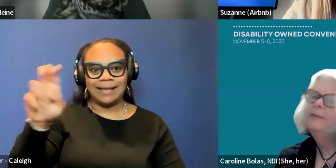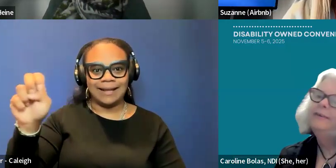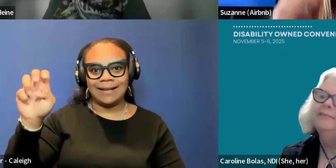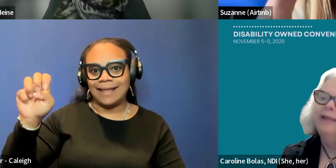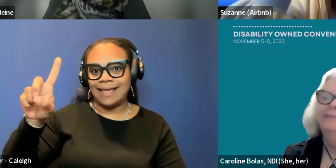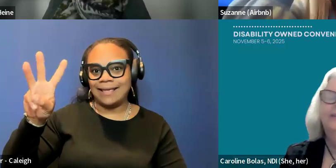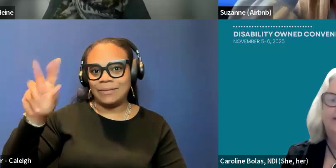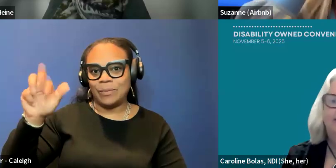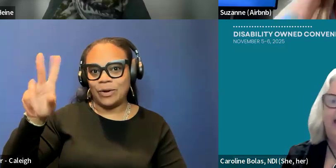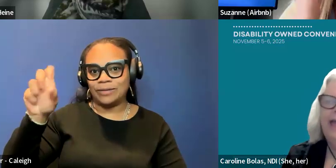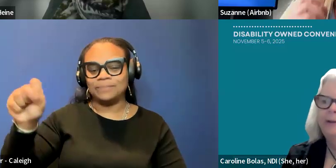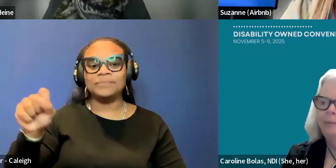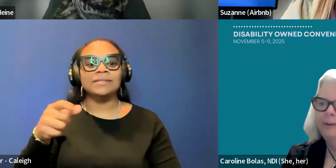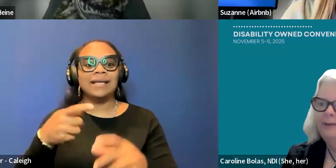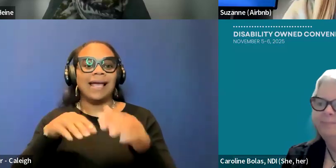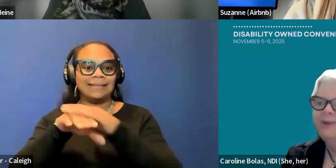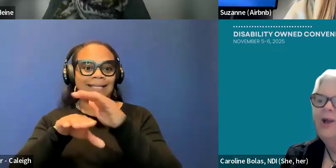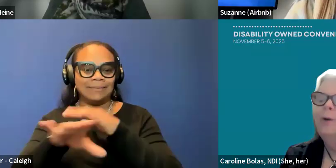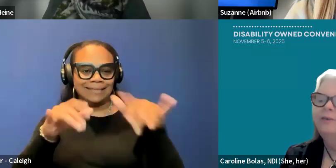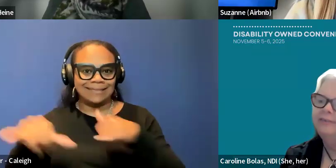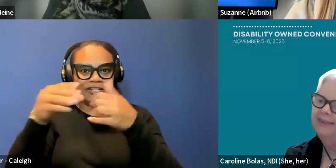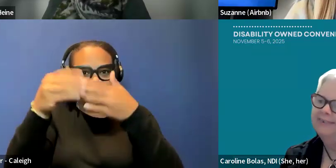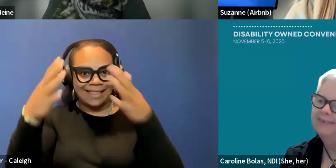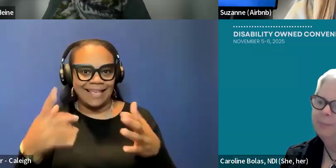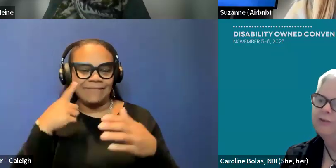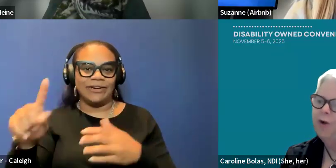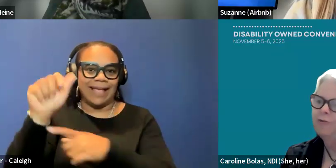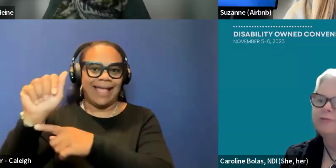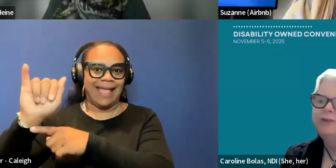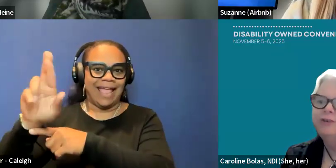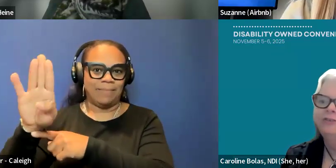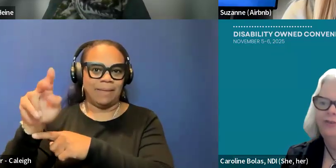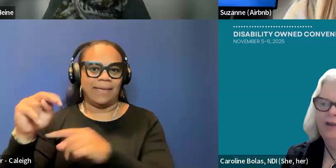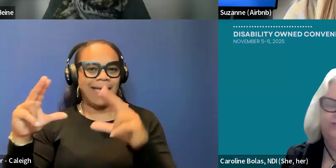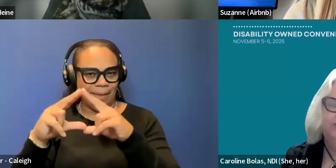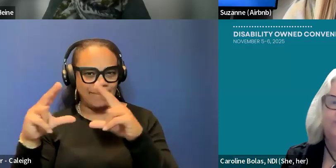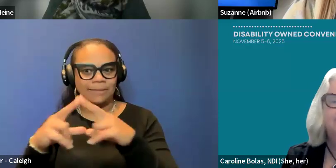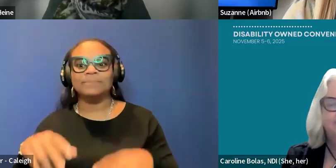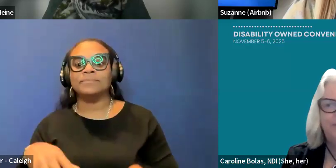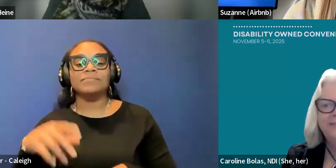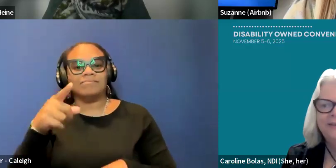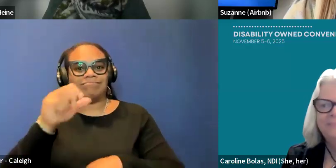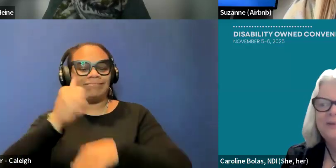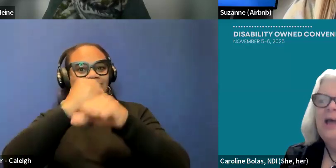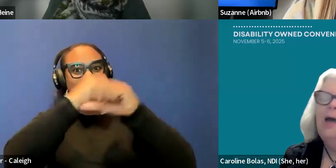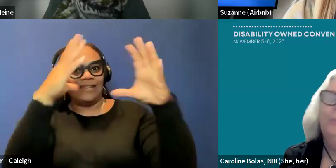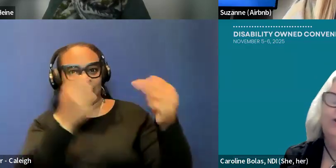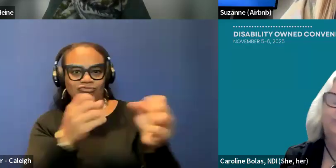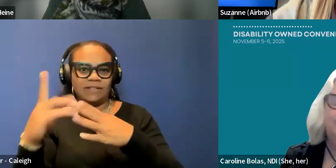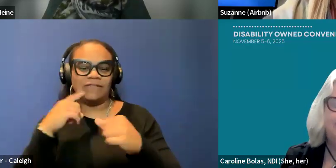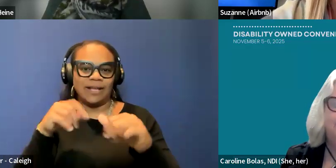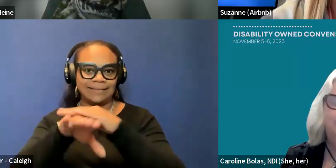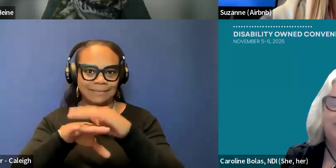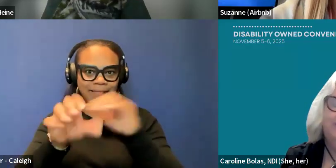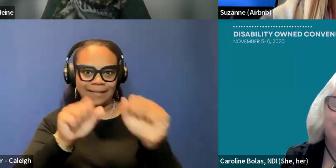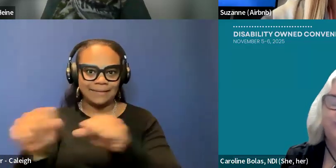the Accessibility Standards Lead at Airbnb, where she sets the company's overall vision and strategy for accessibility and